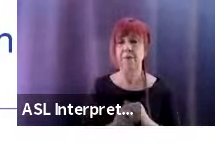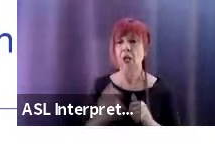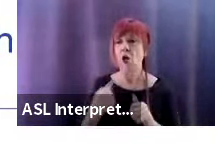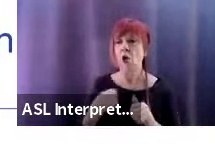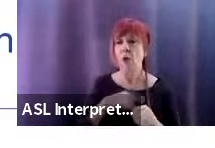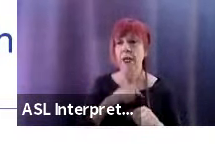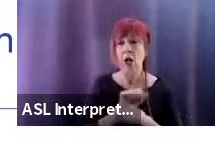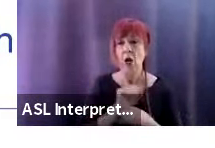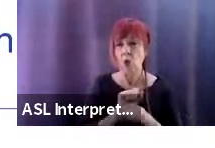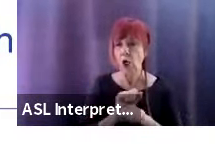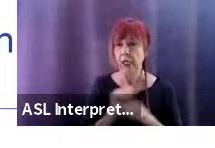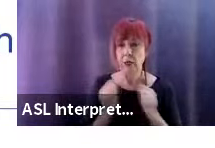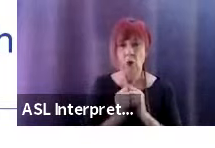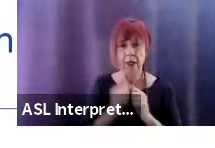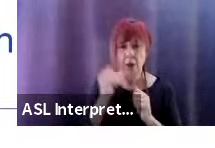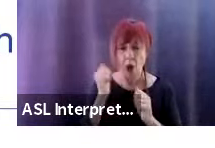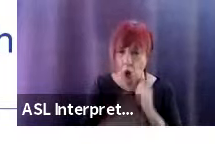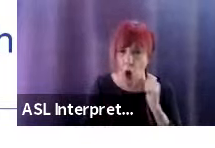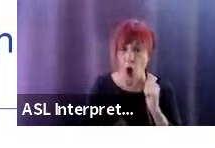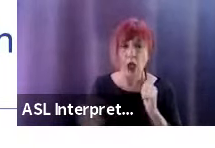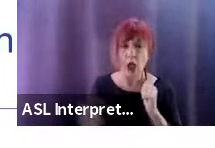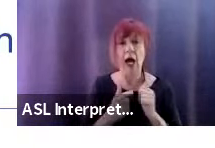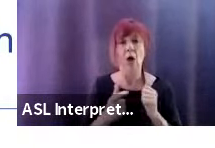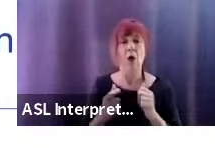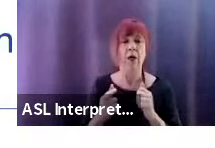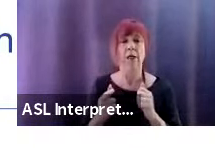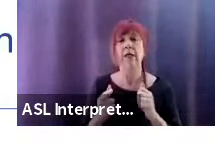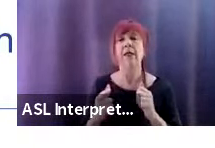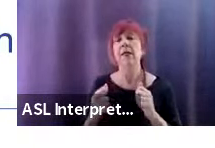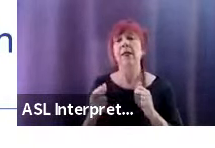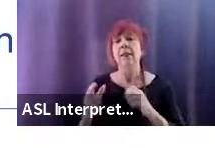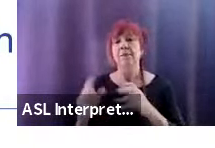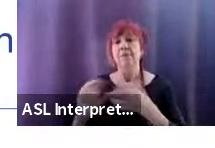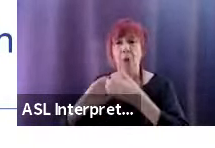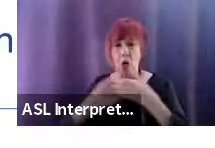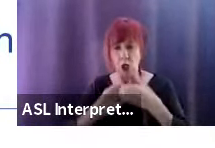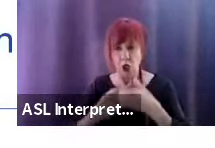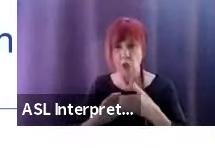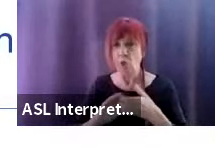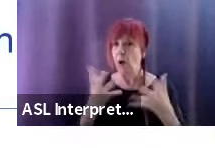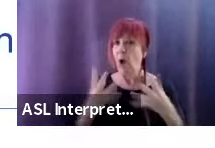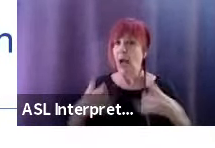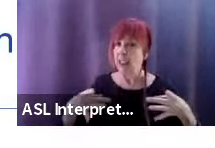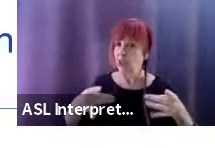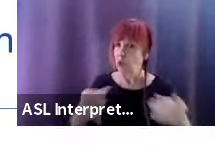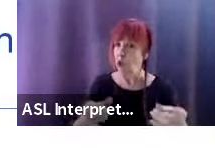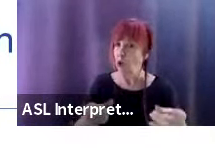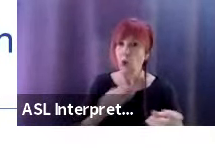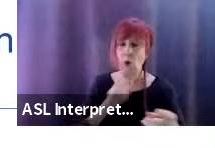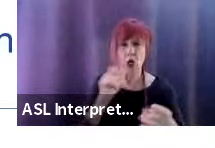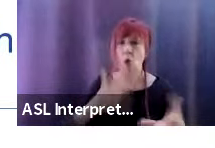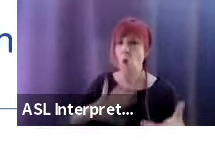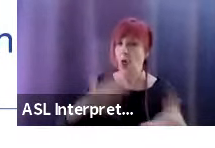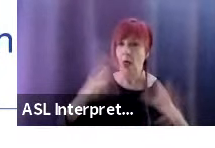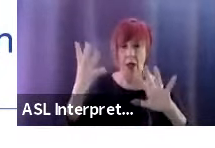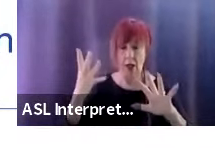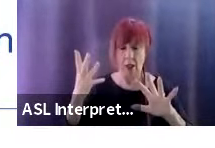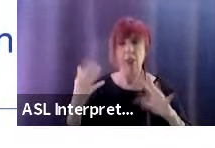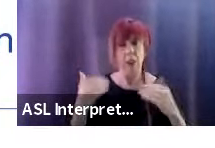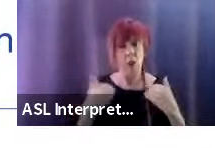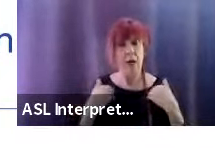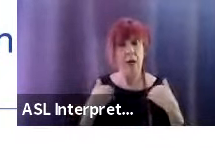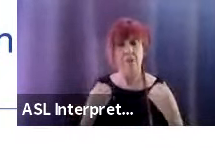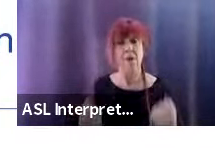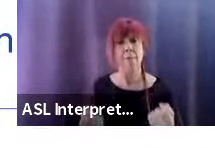jurisdiction to create an in-depth transition plan to ensure that this is smooth. It's because we do not want any bumps in the system. We've got many things